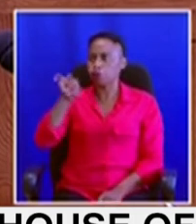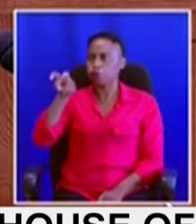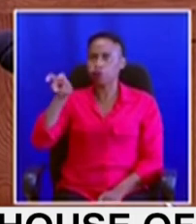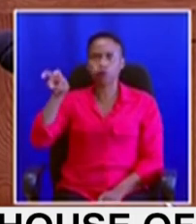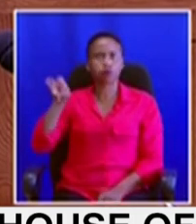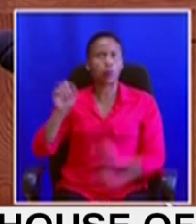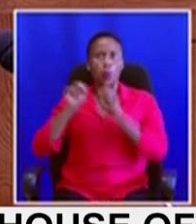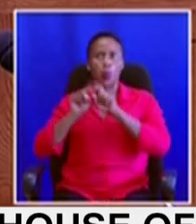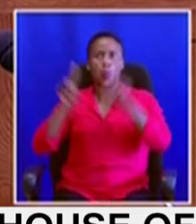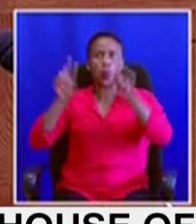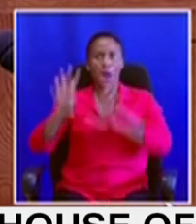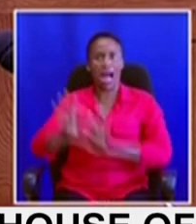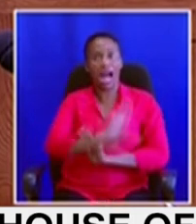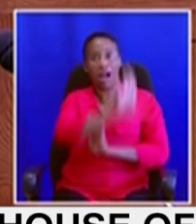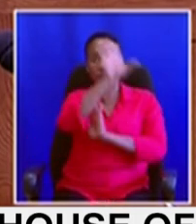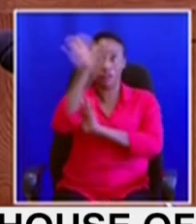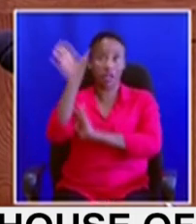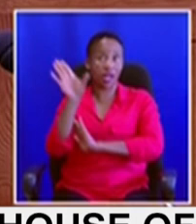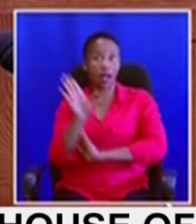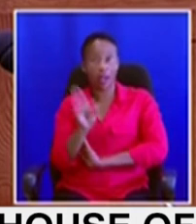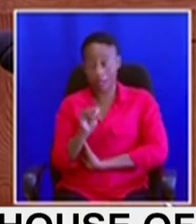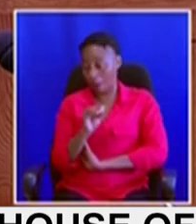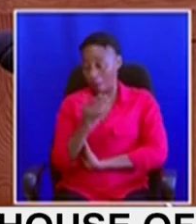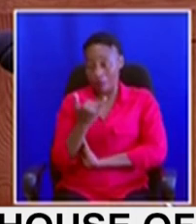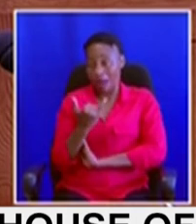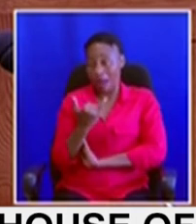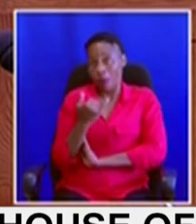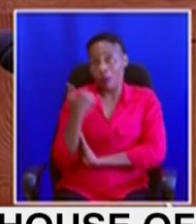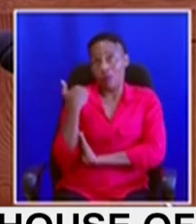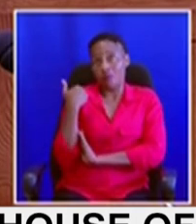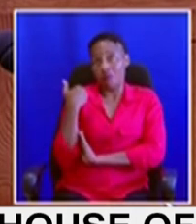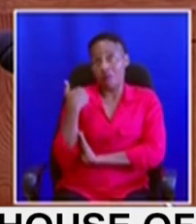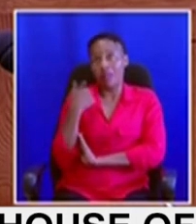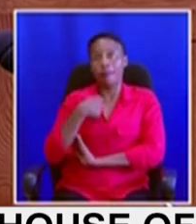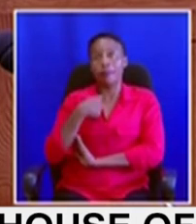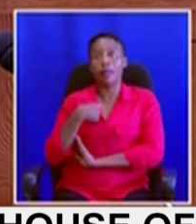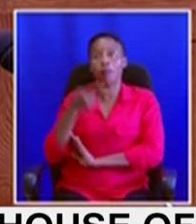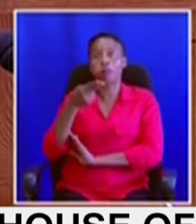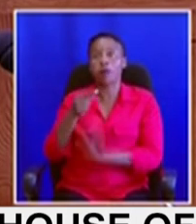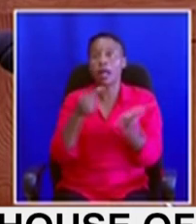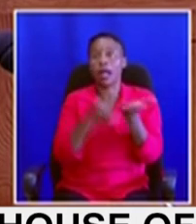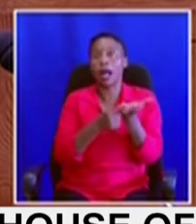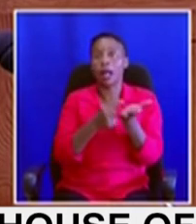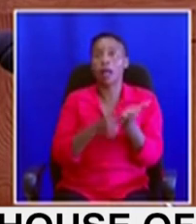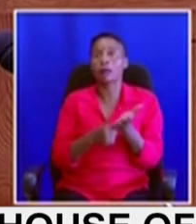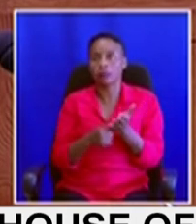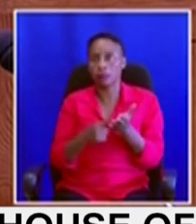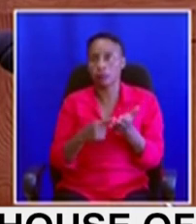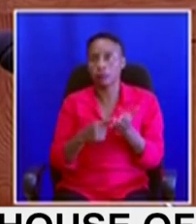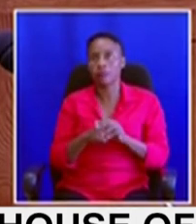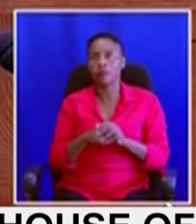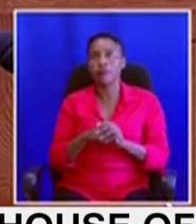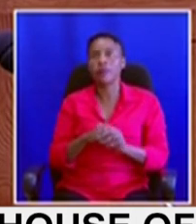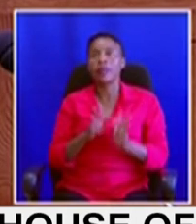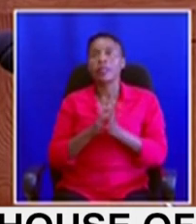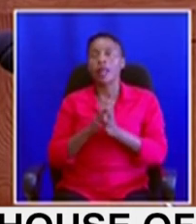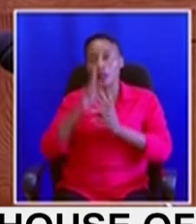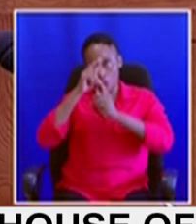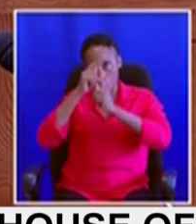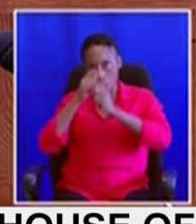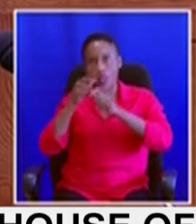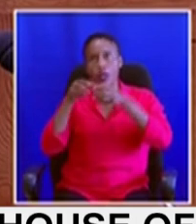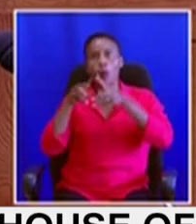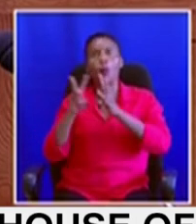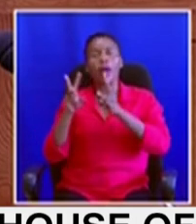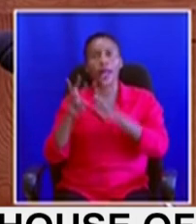continent, and most recently when I went to Ghana and recognized the way in